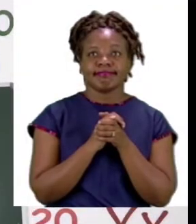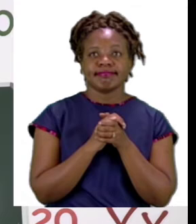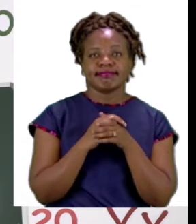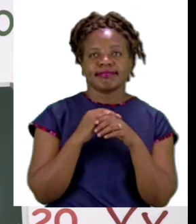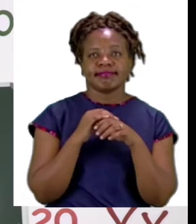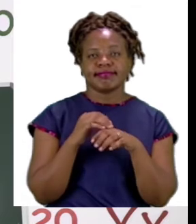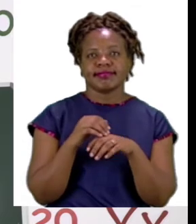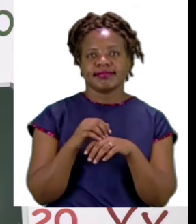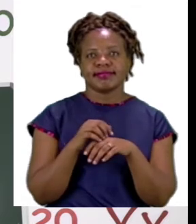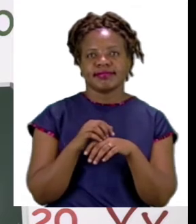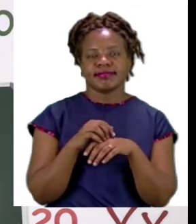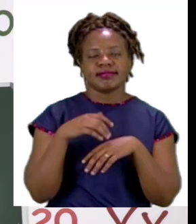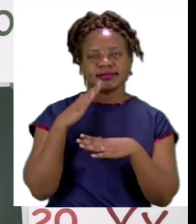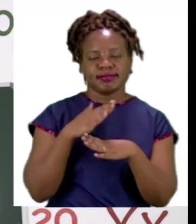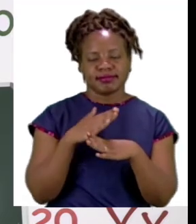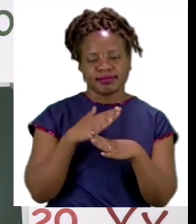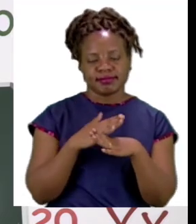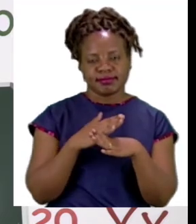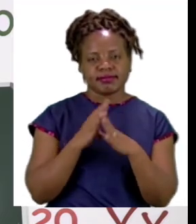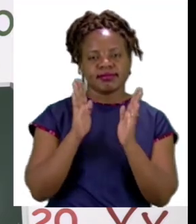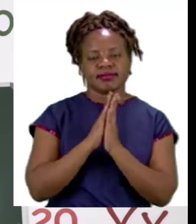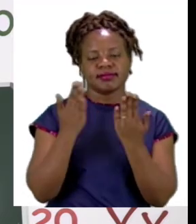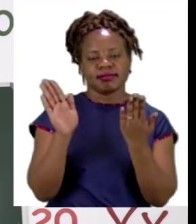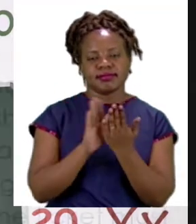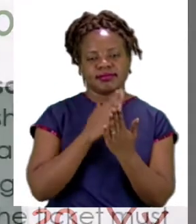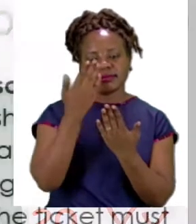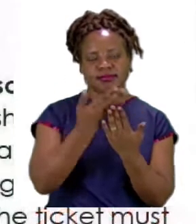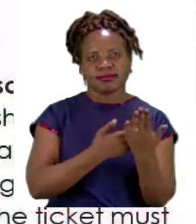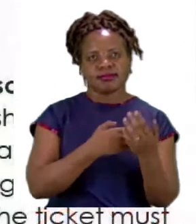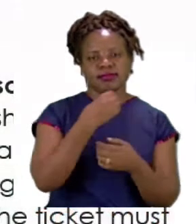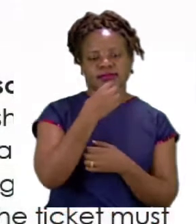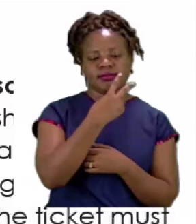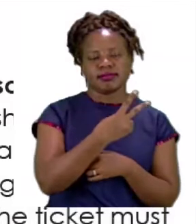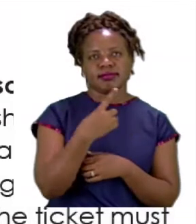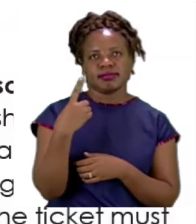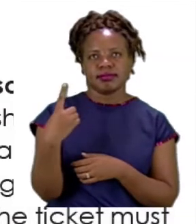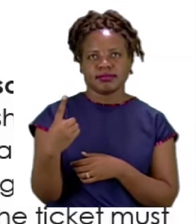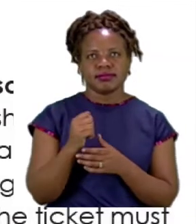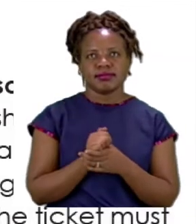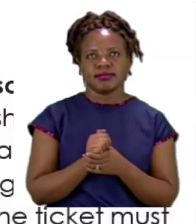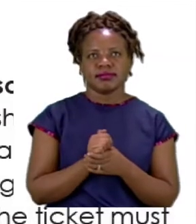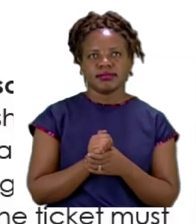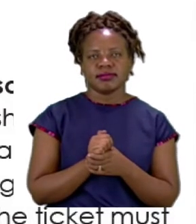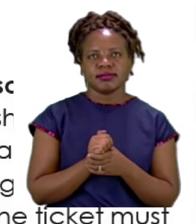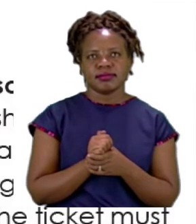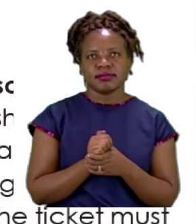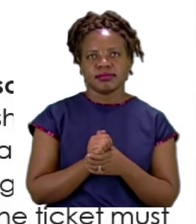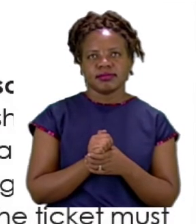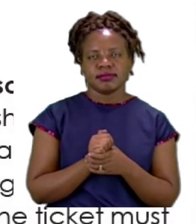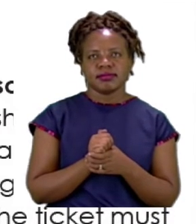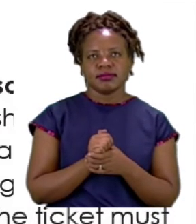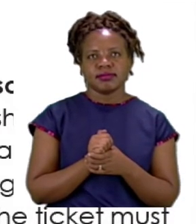For our exercise now, let's turn to page 21. On 21, we are going to